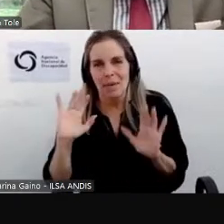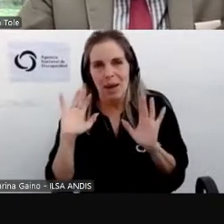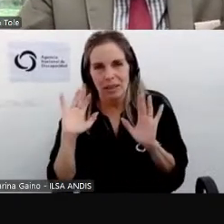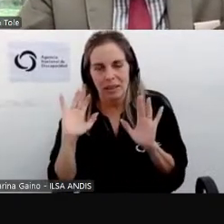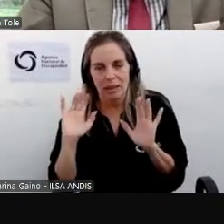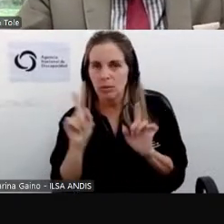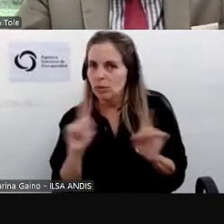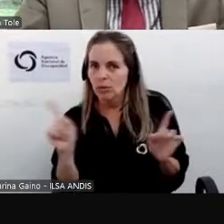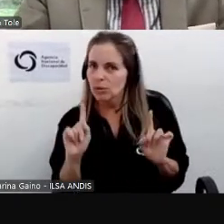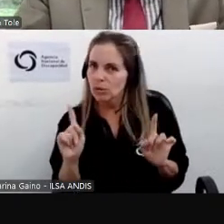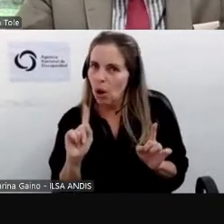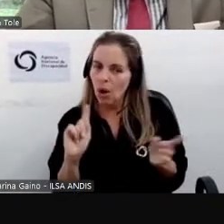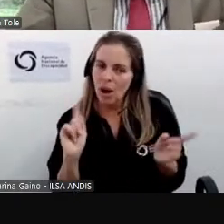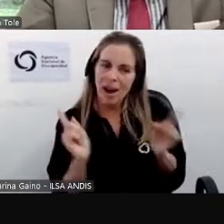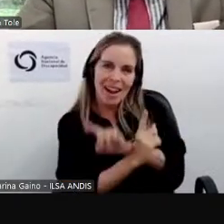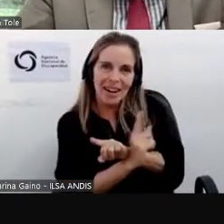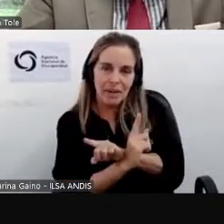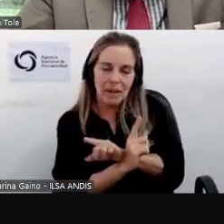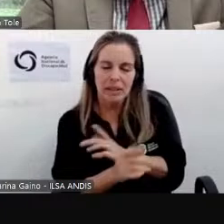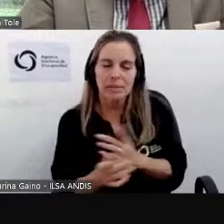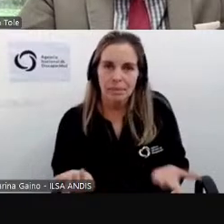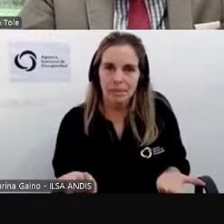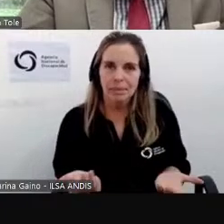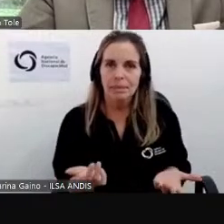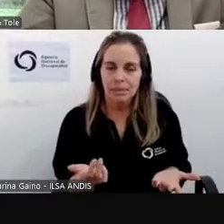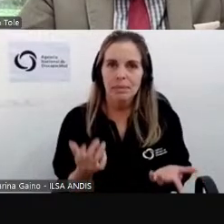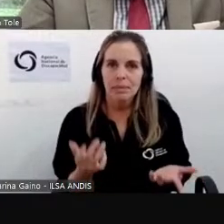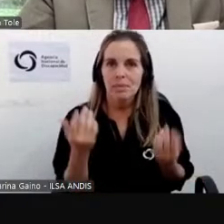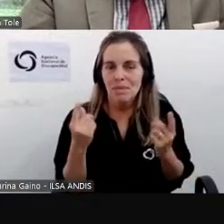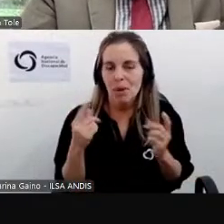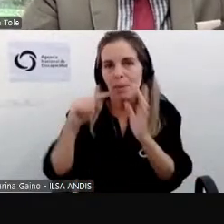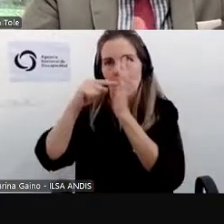and that was also mentioned by Fernanda